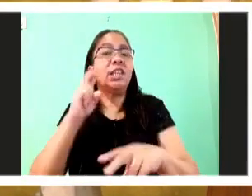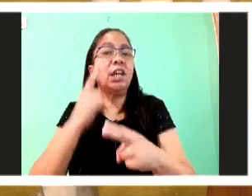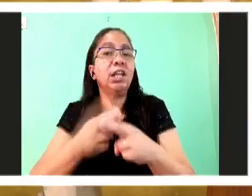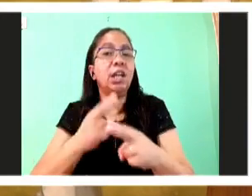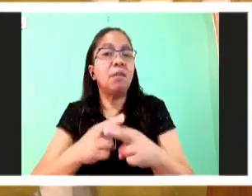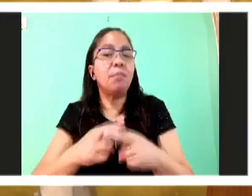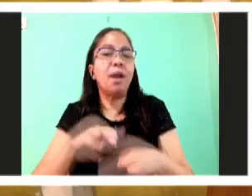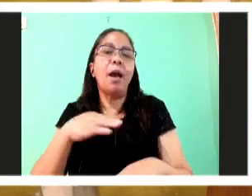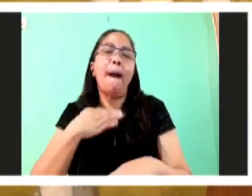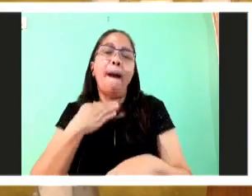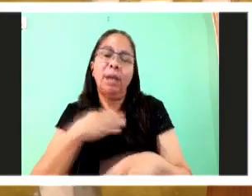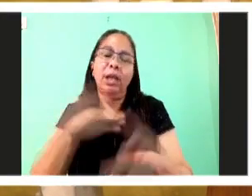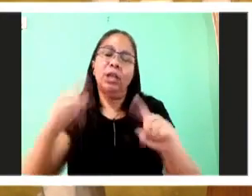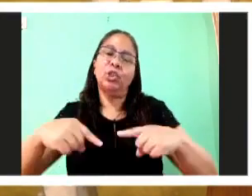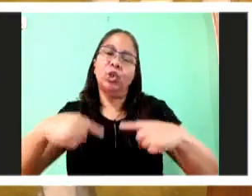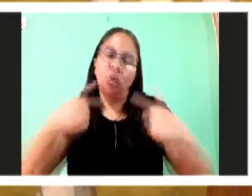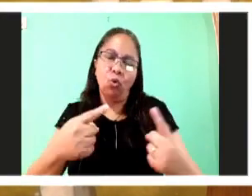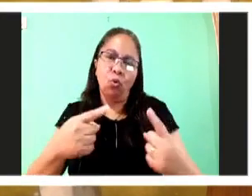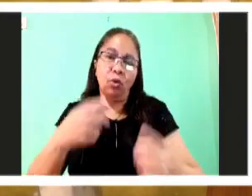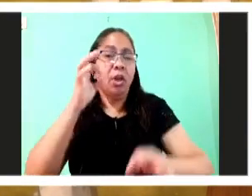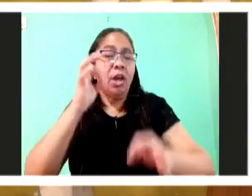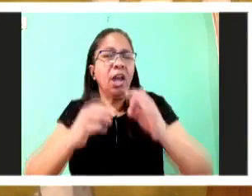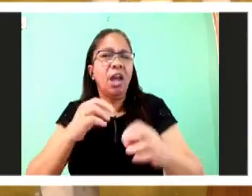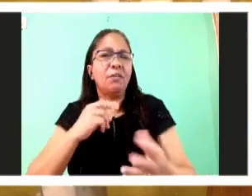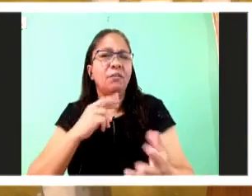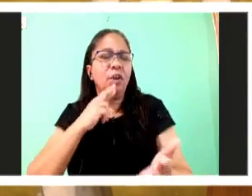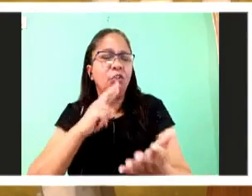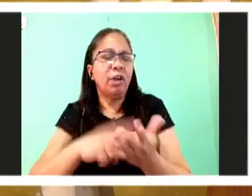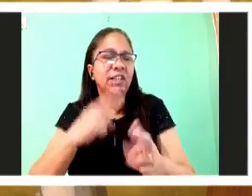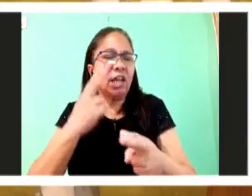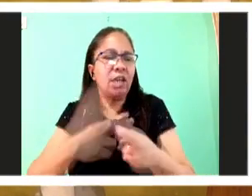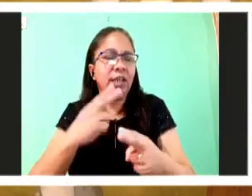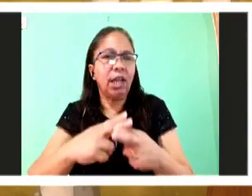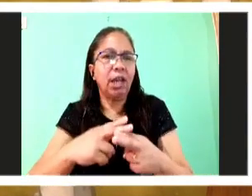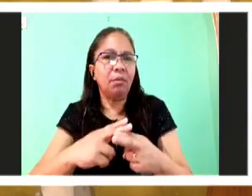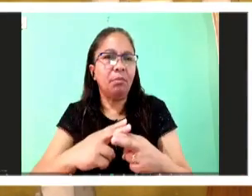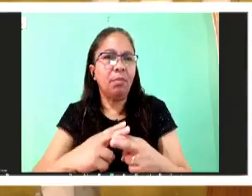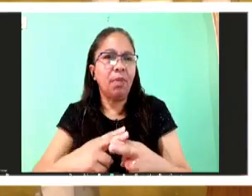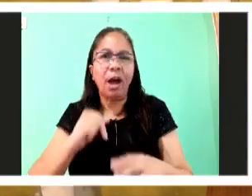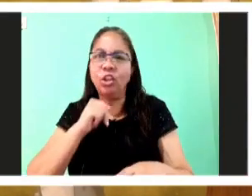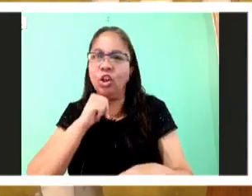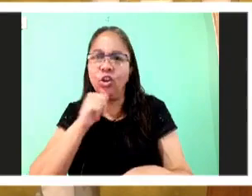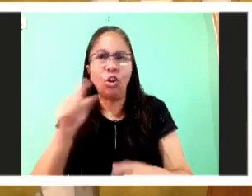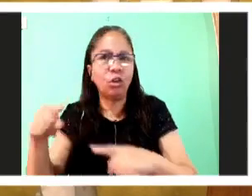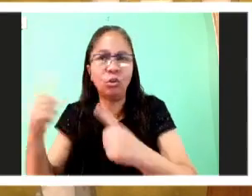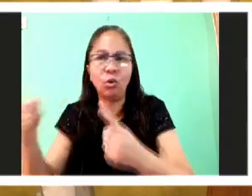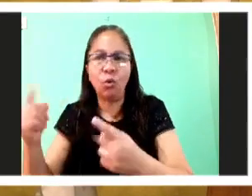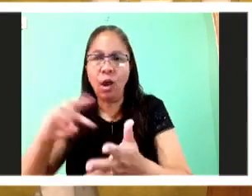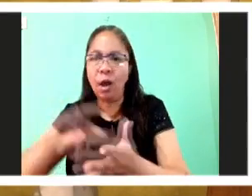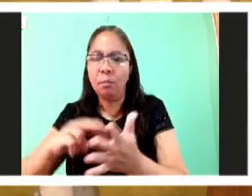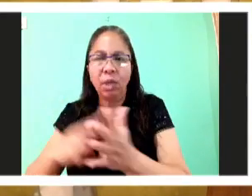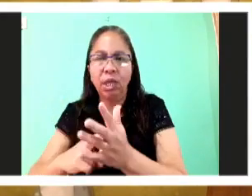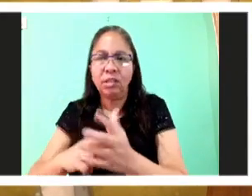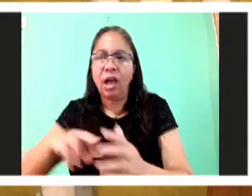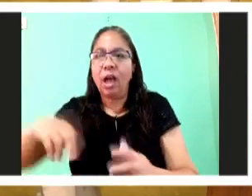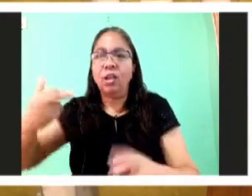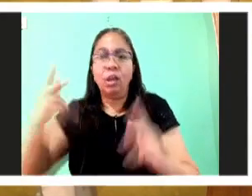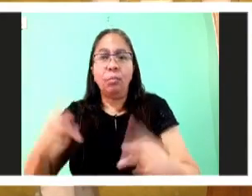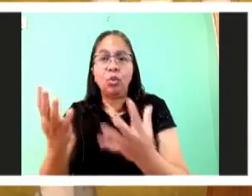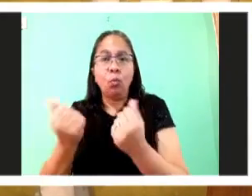Show up. Because if you book and save a space, don't show up, you're denying somebody else who could have come to Mass to